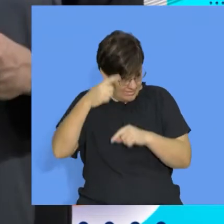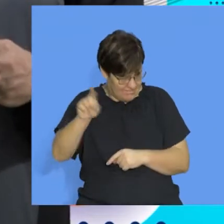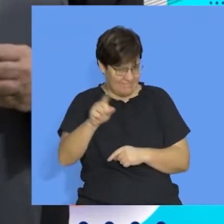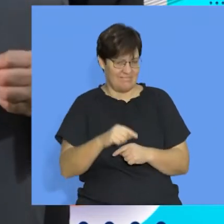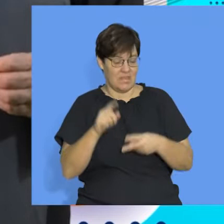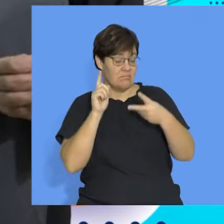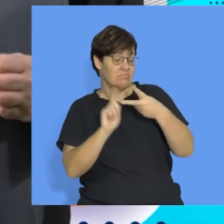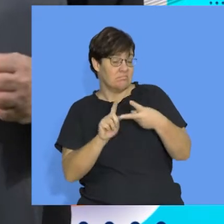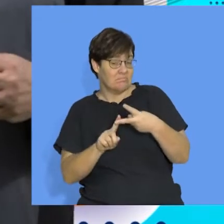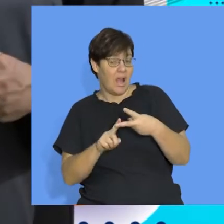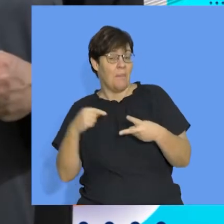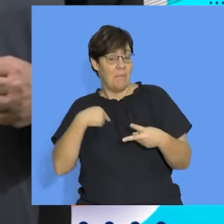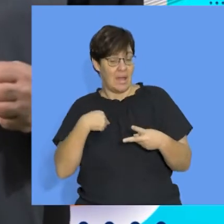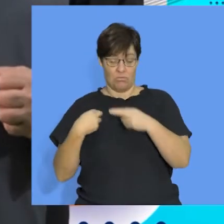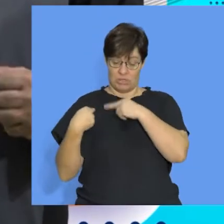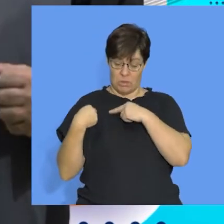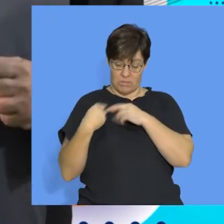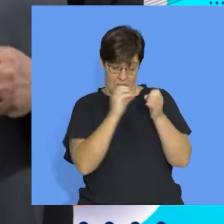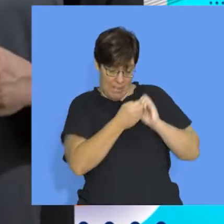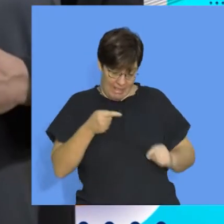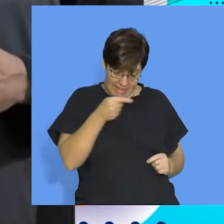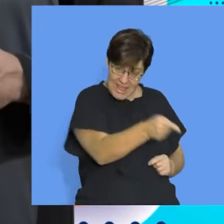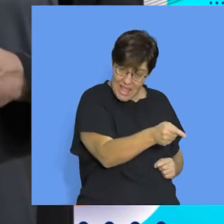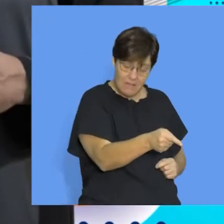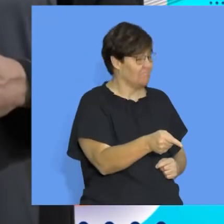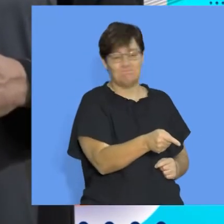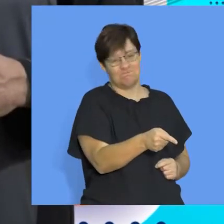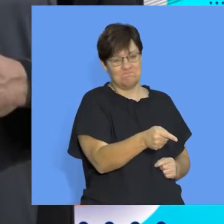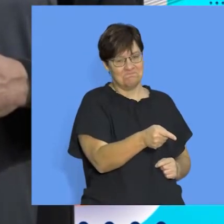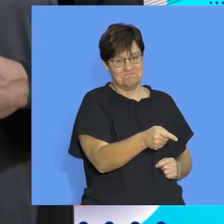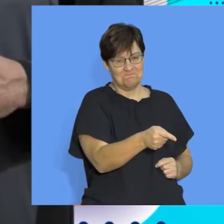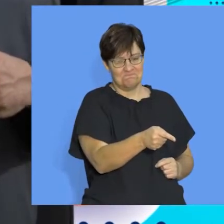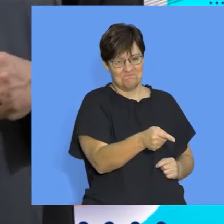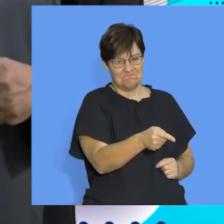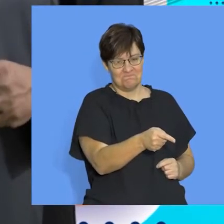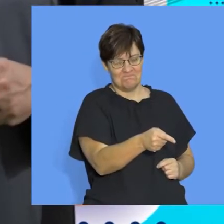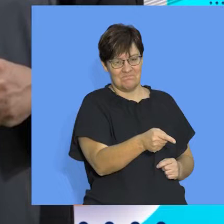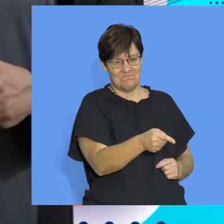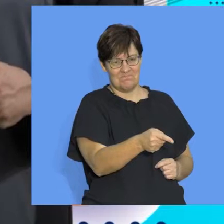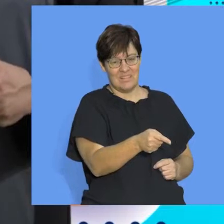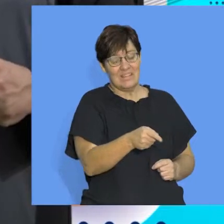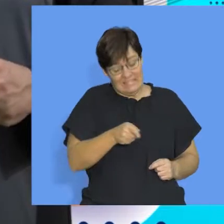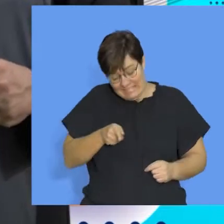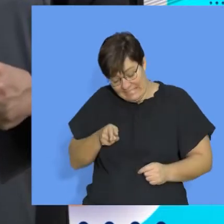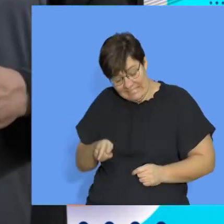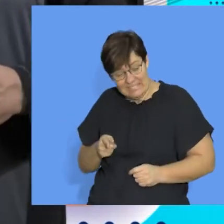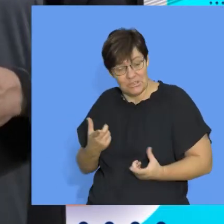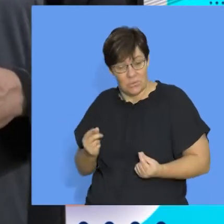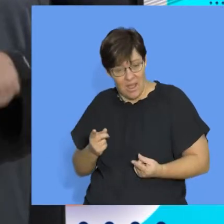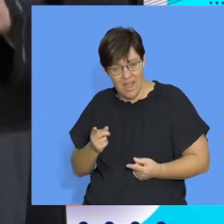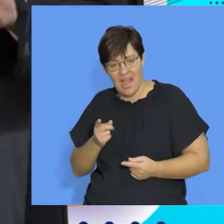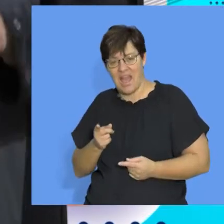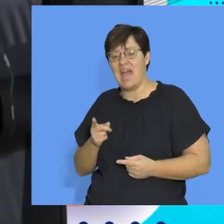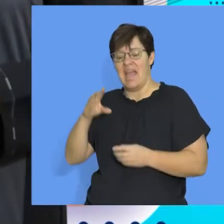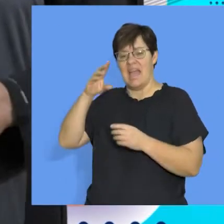they're not involved, directly involved in the production of the item. They would fall under indirect